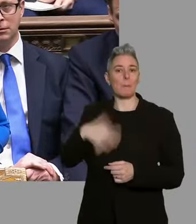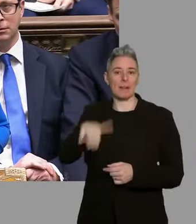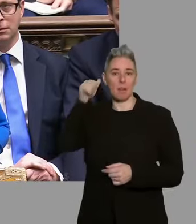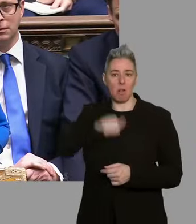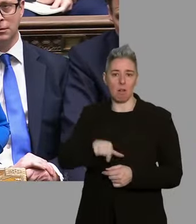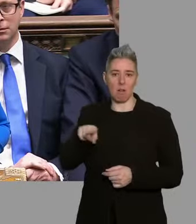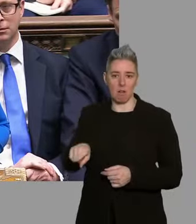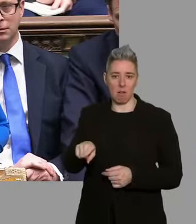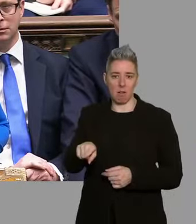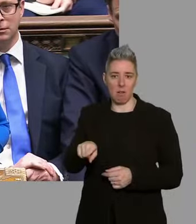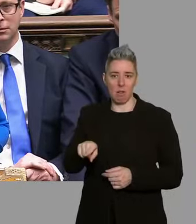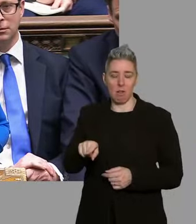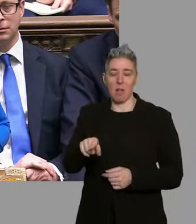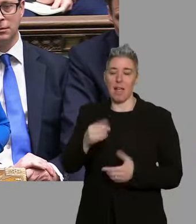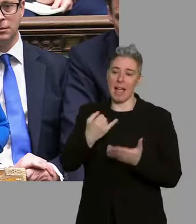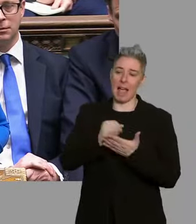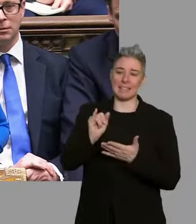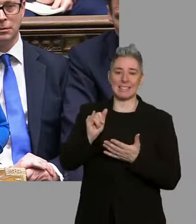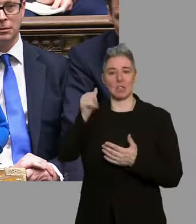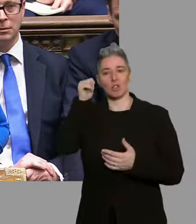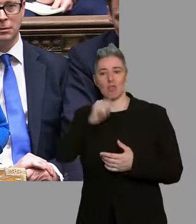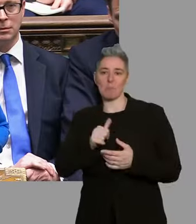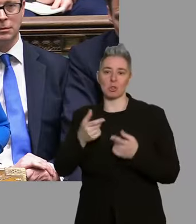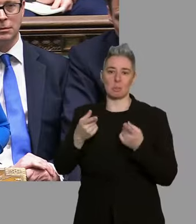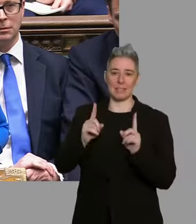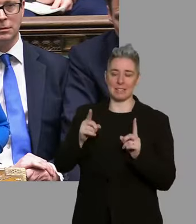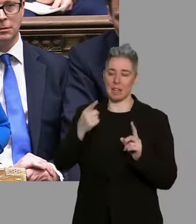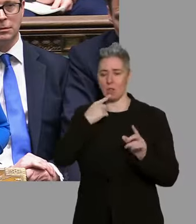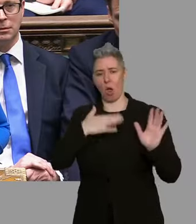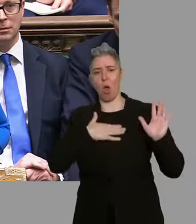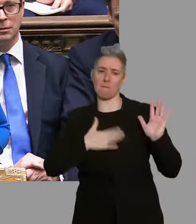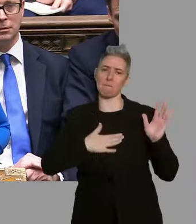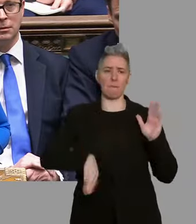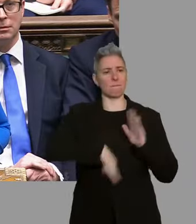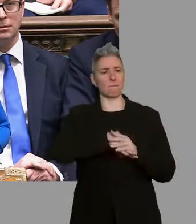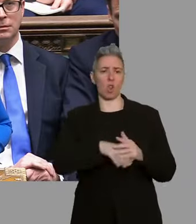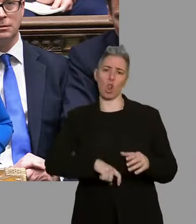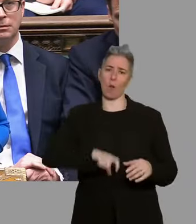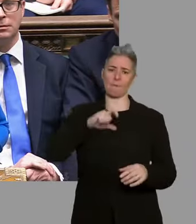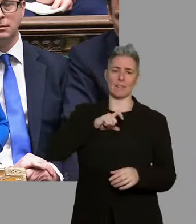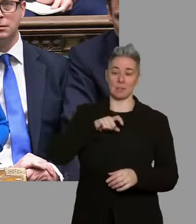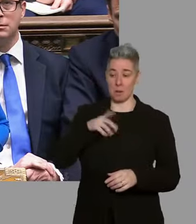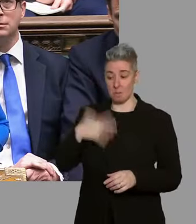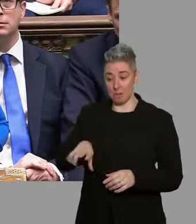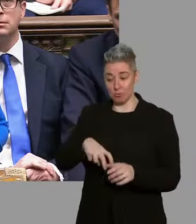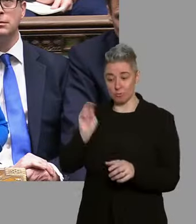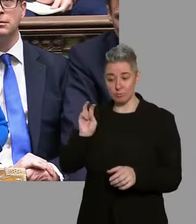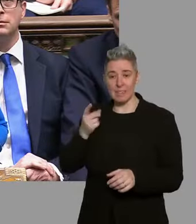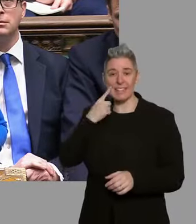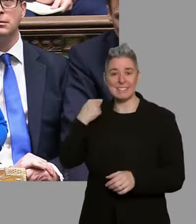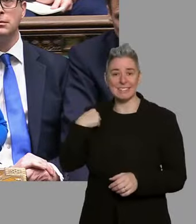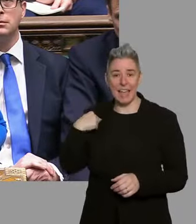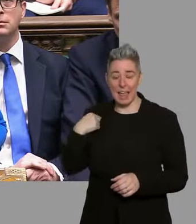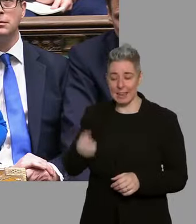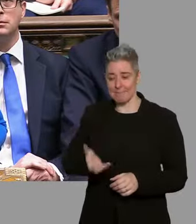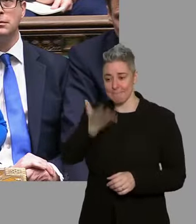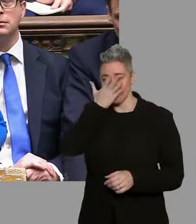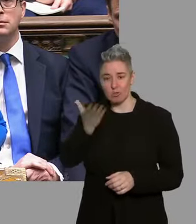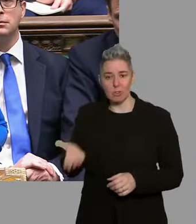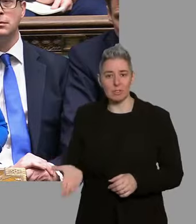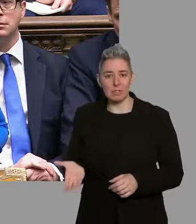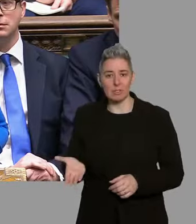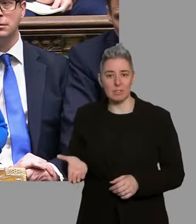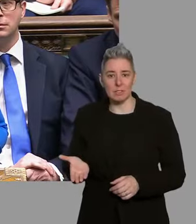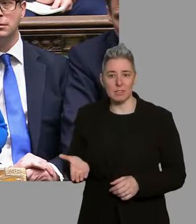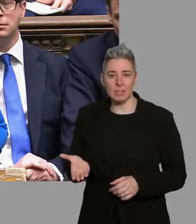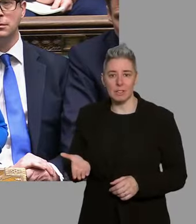full confidence in only days ago resigned yesterday in disgrace. He is negotiating a secret deal to